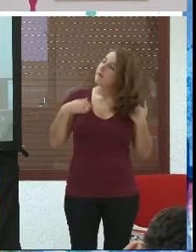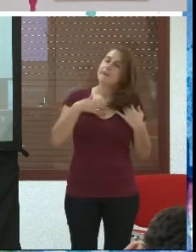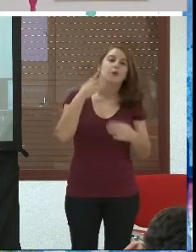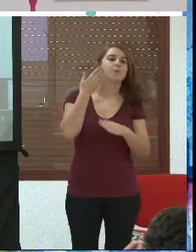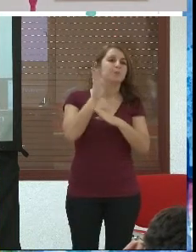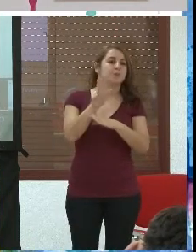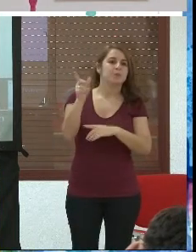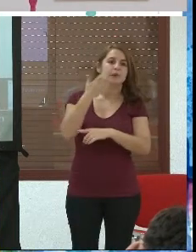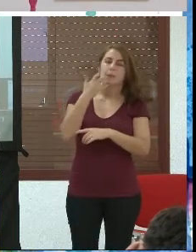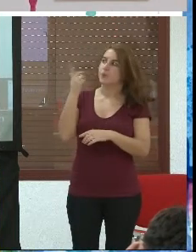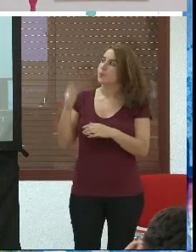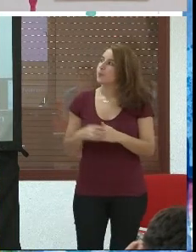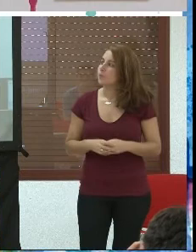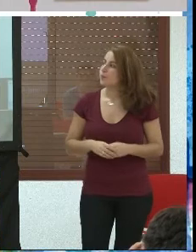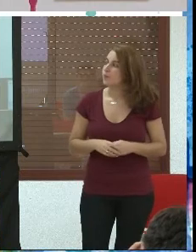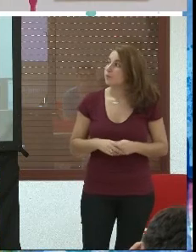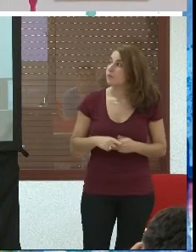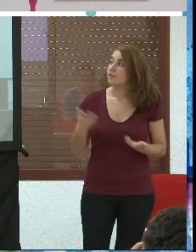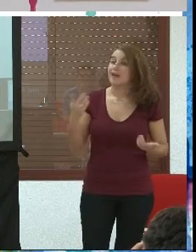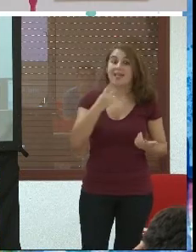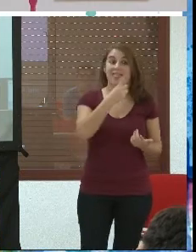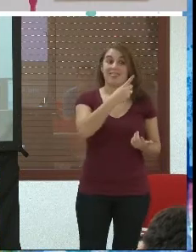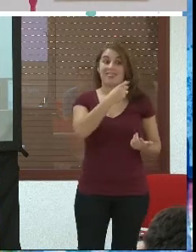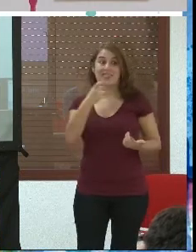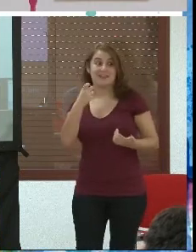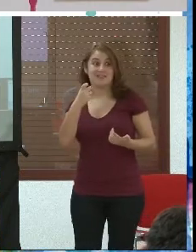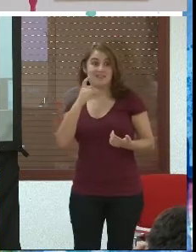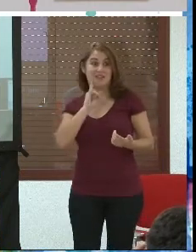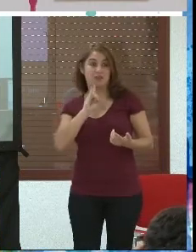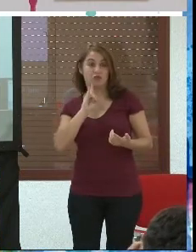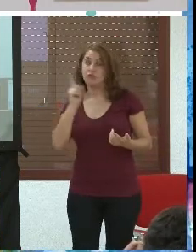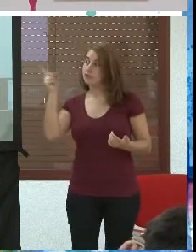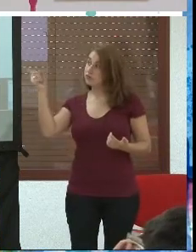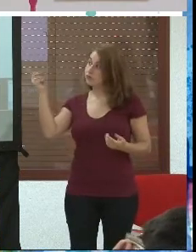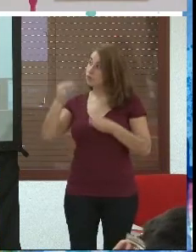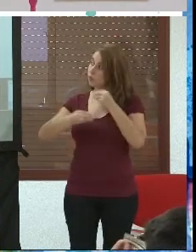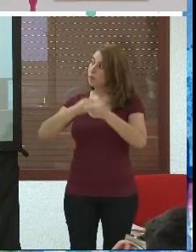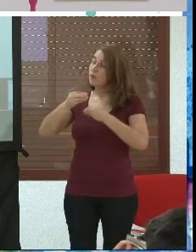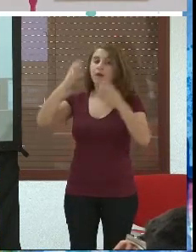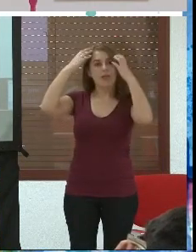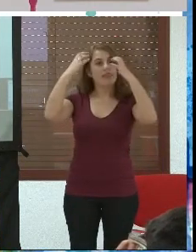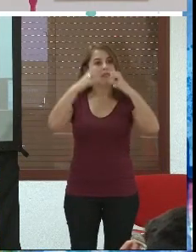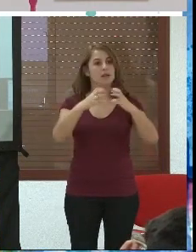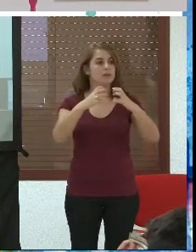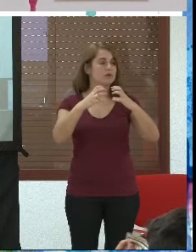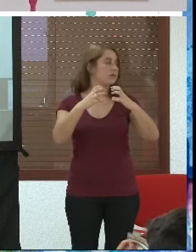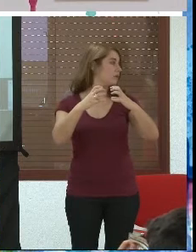Let me see if I can show you an example of the 100 electrodes that we use in the brain. We see how